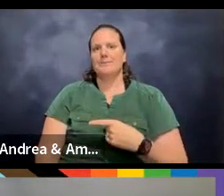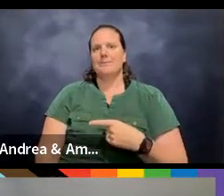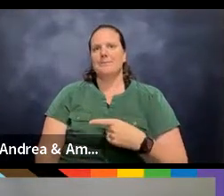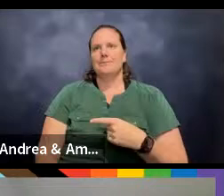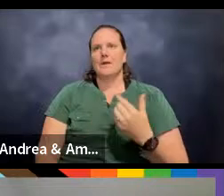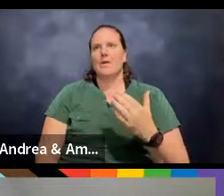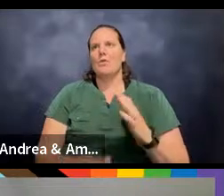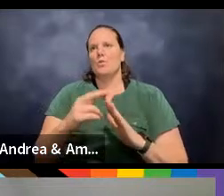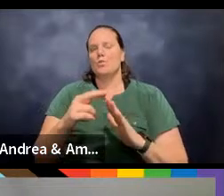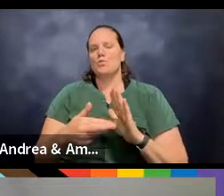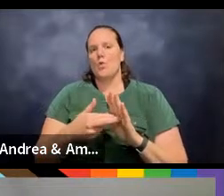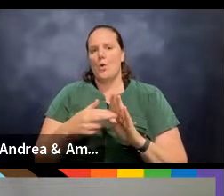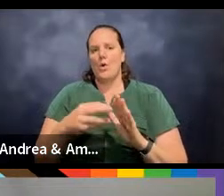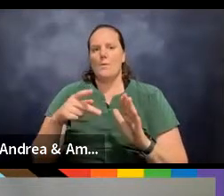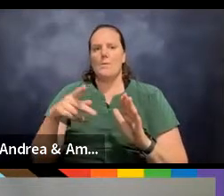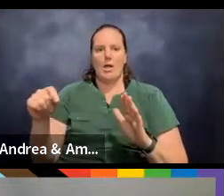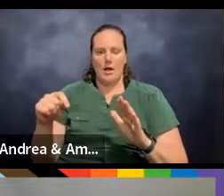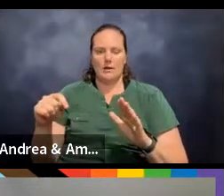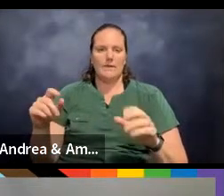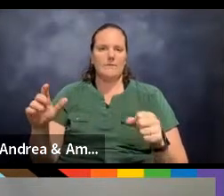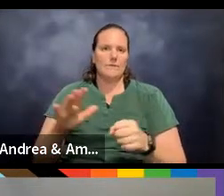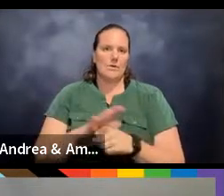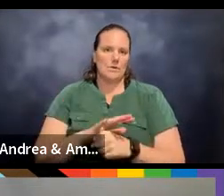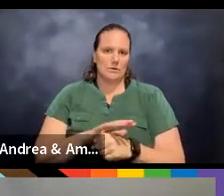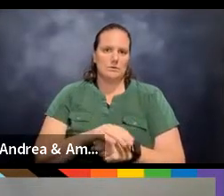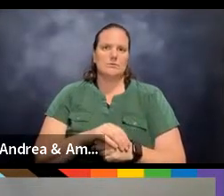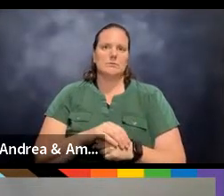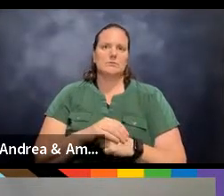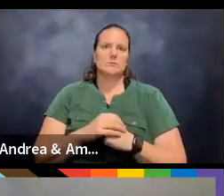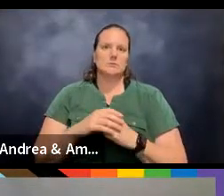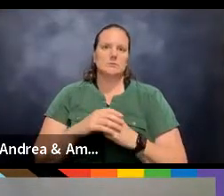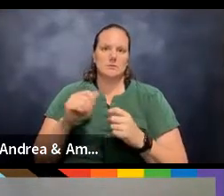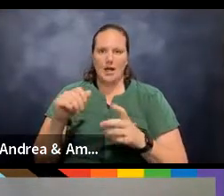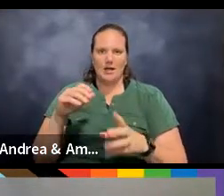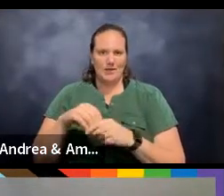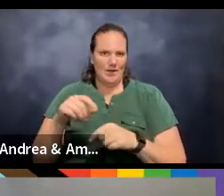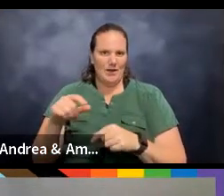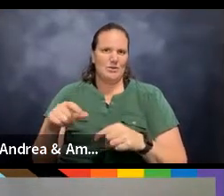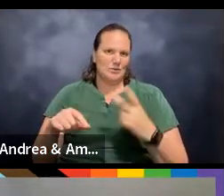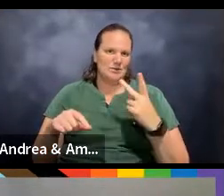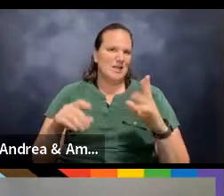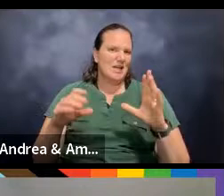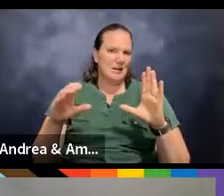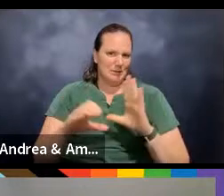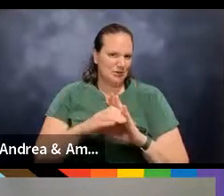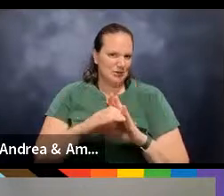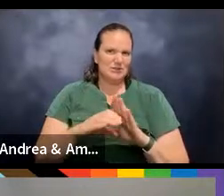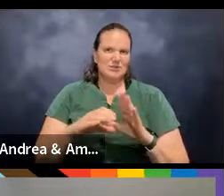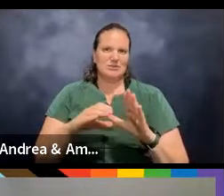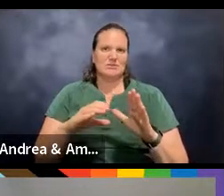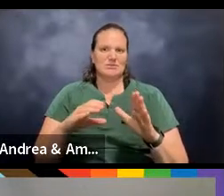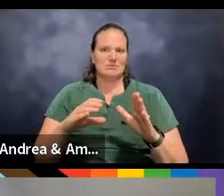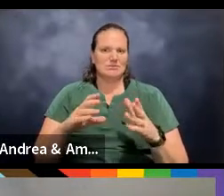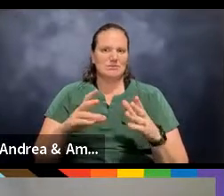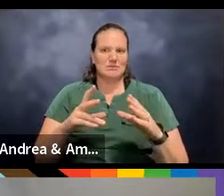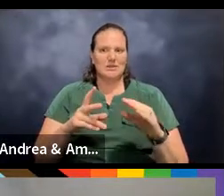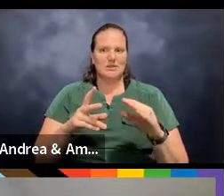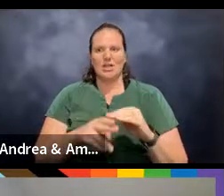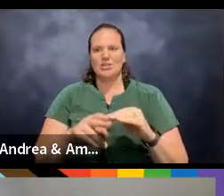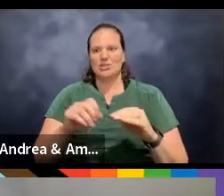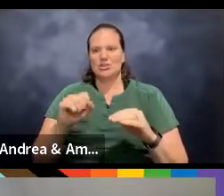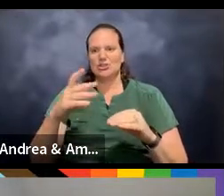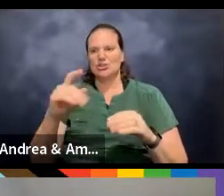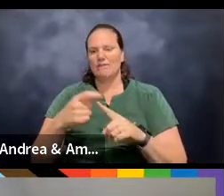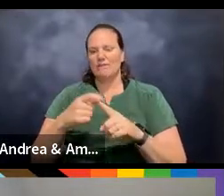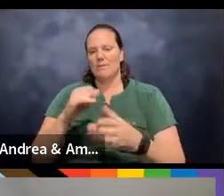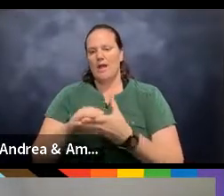the roll plot in its entirety is not going to necessarily be in there. You'll see images and cut sheets of that in the draft